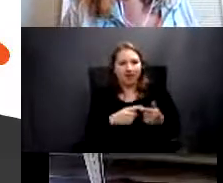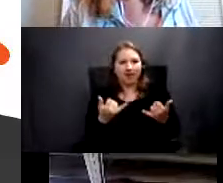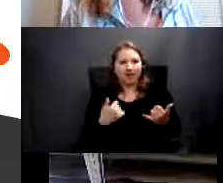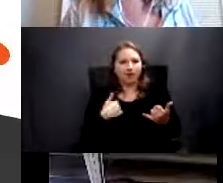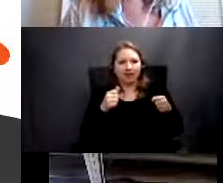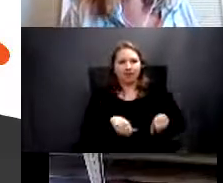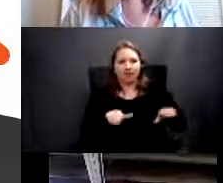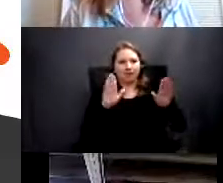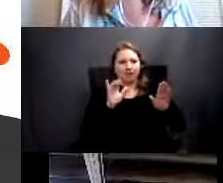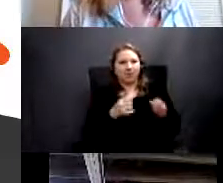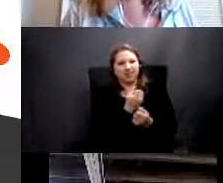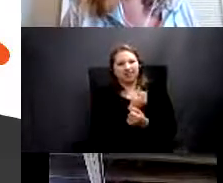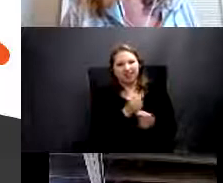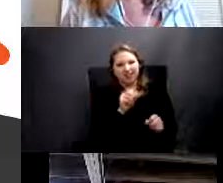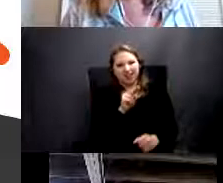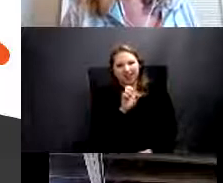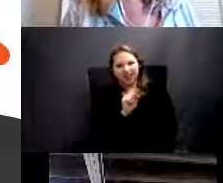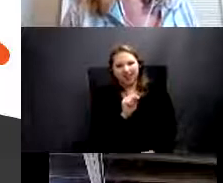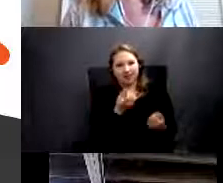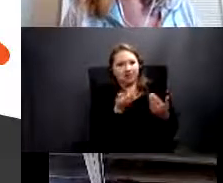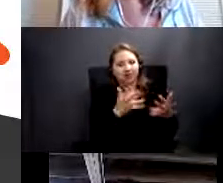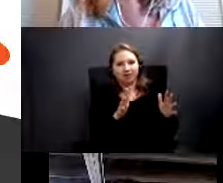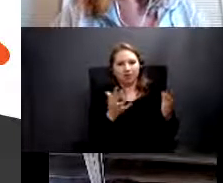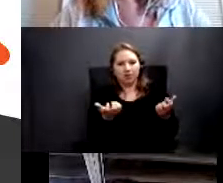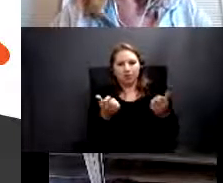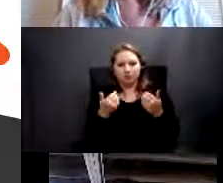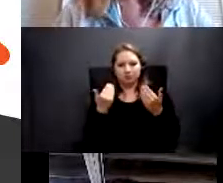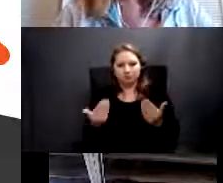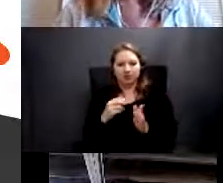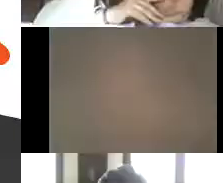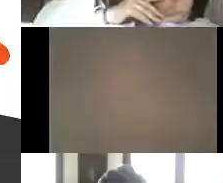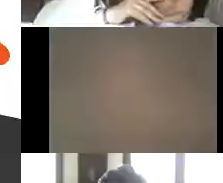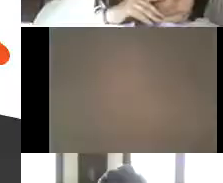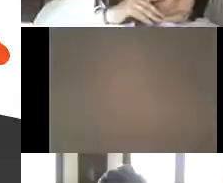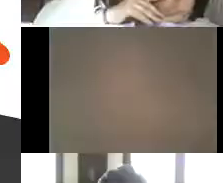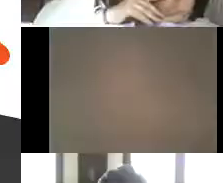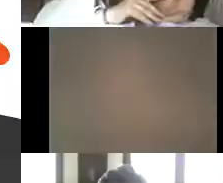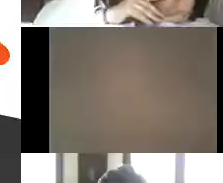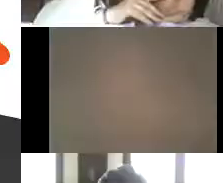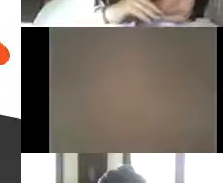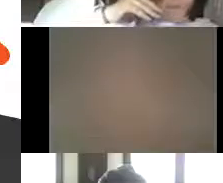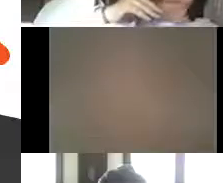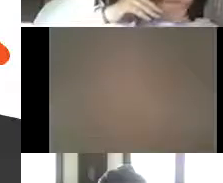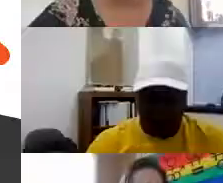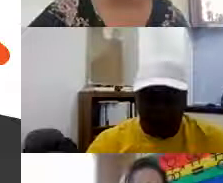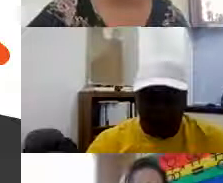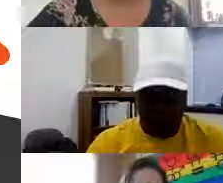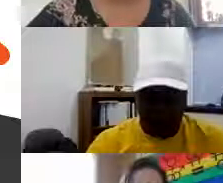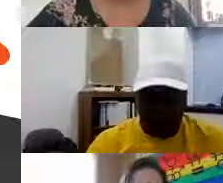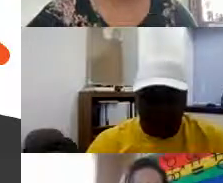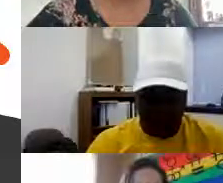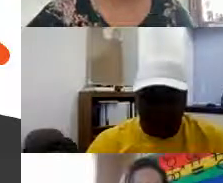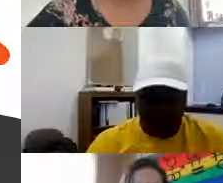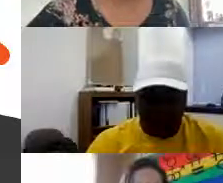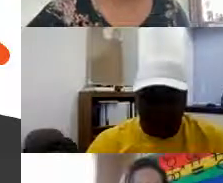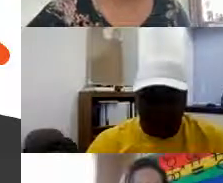net. The health insurance for me has been huge, because I've always carried health insurance for our